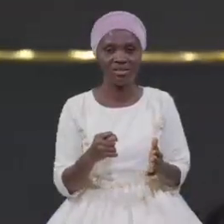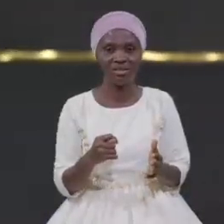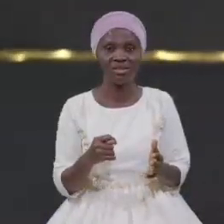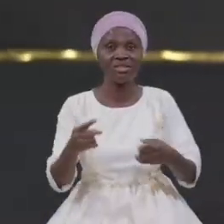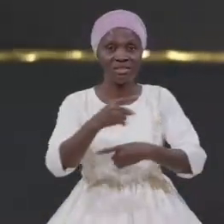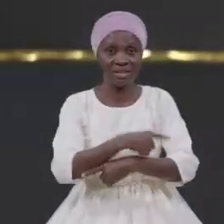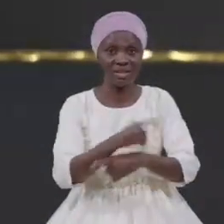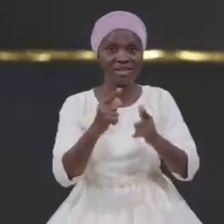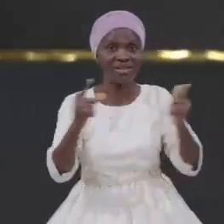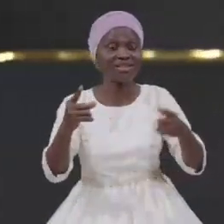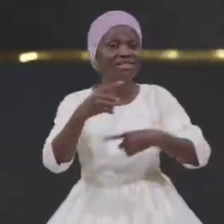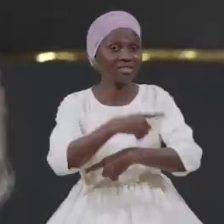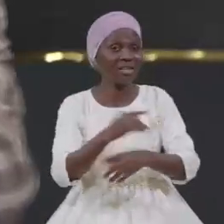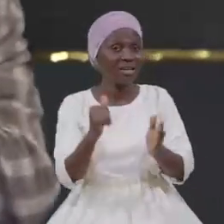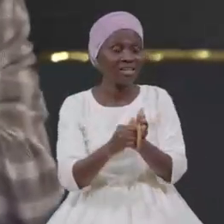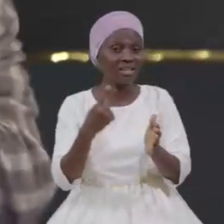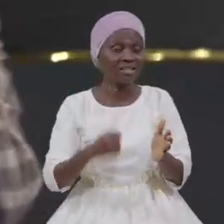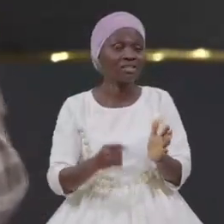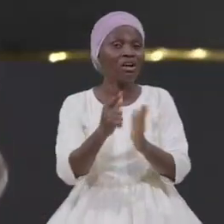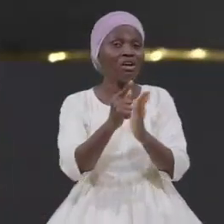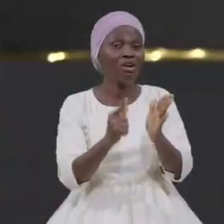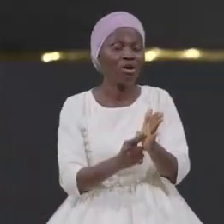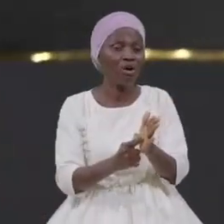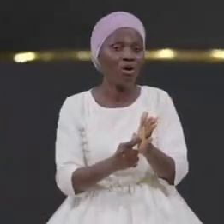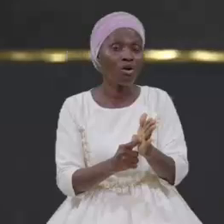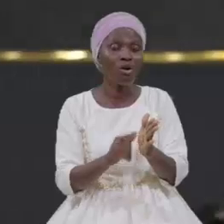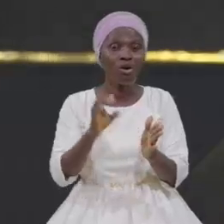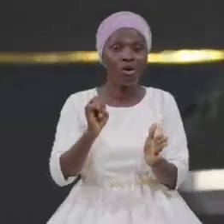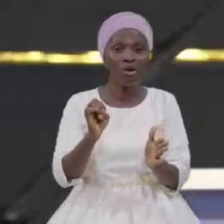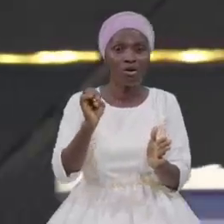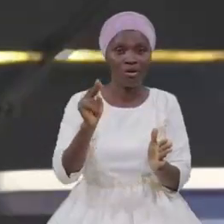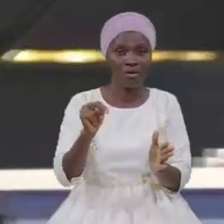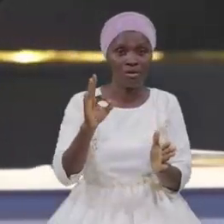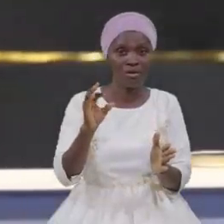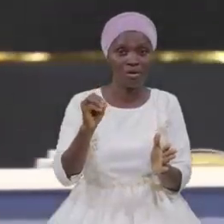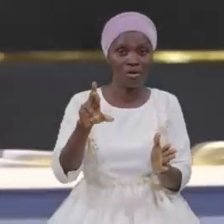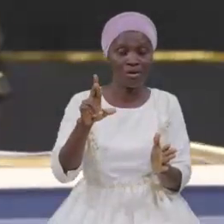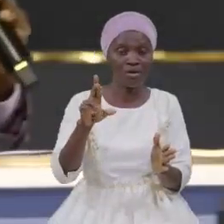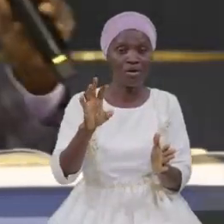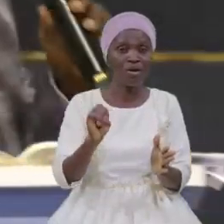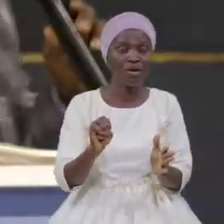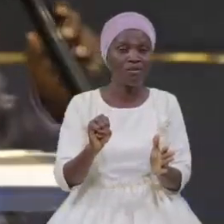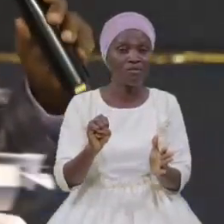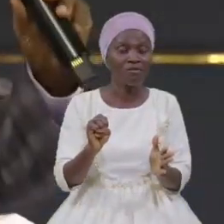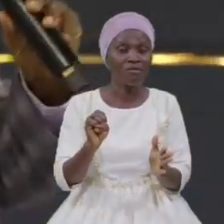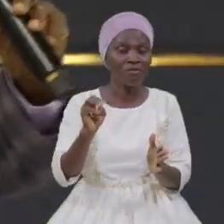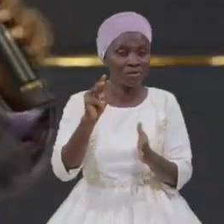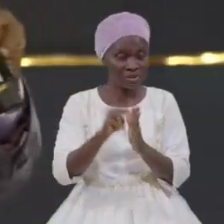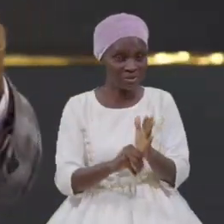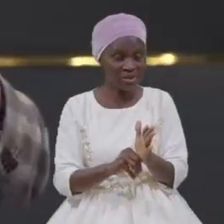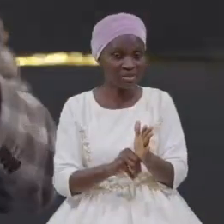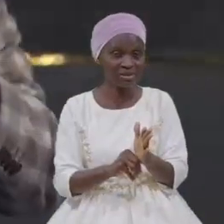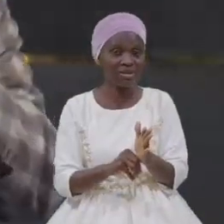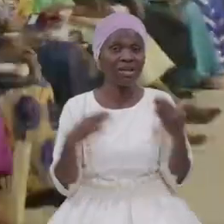And eventually, you come to the court. And the law is there. God has